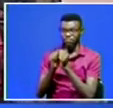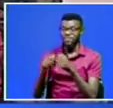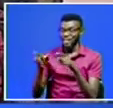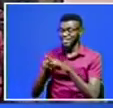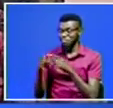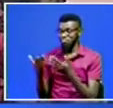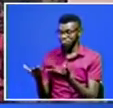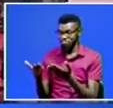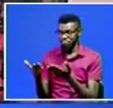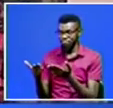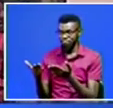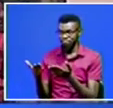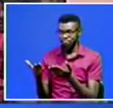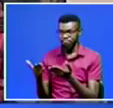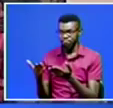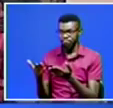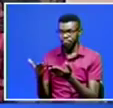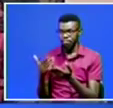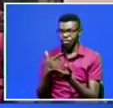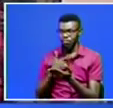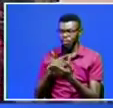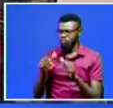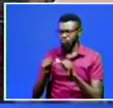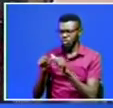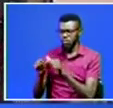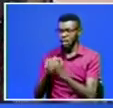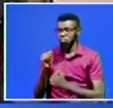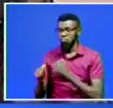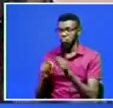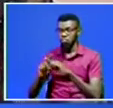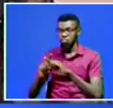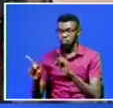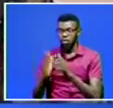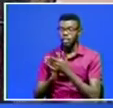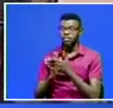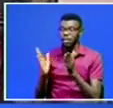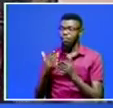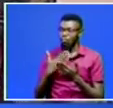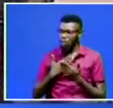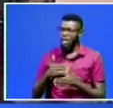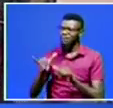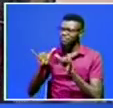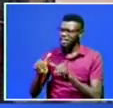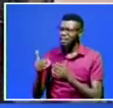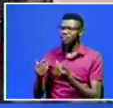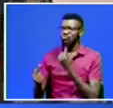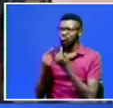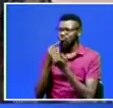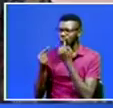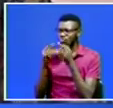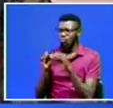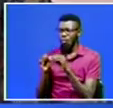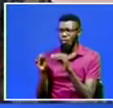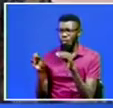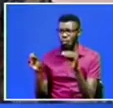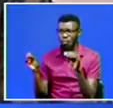yeah, I'll go to wherever I was going. Okay. But some of them want you to stay there and talk.